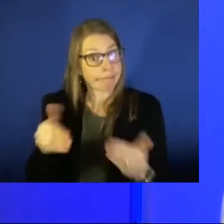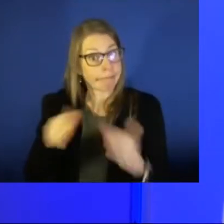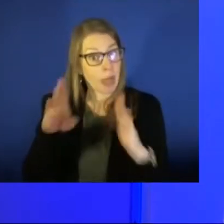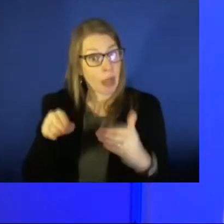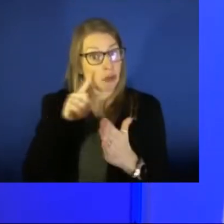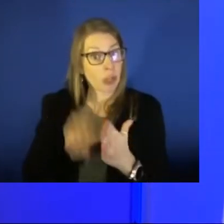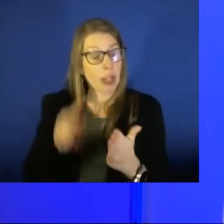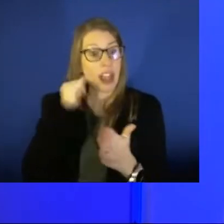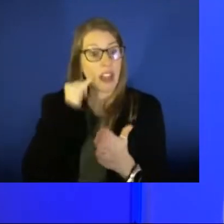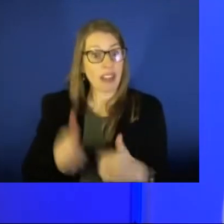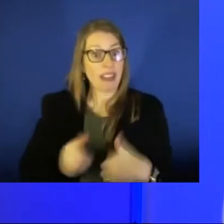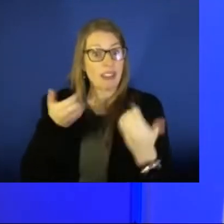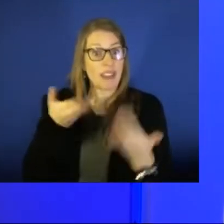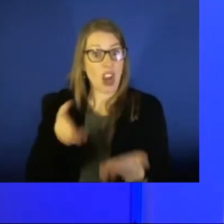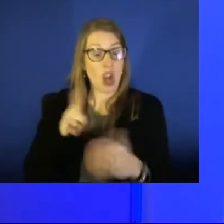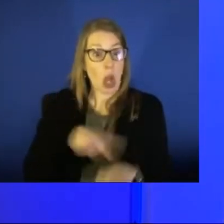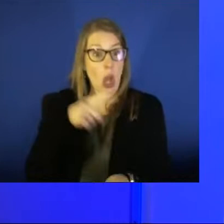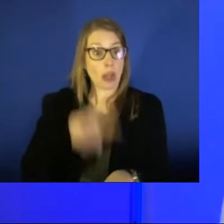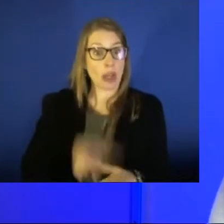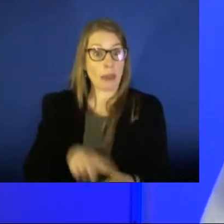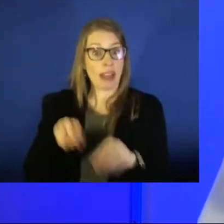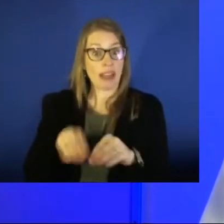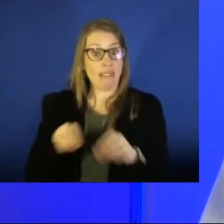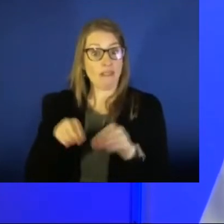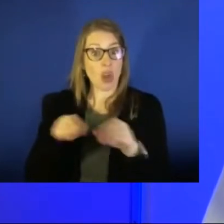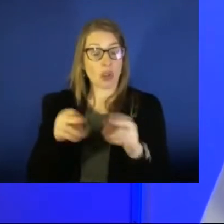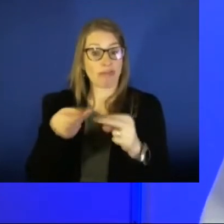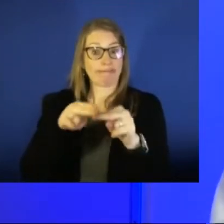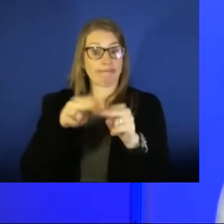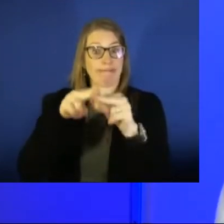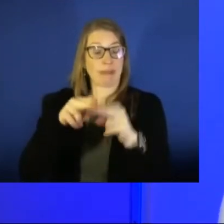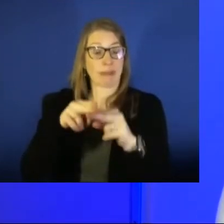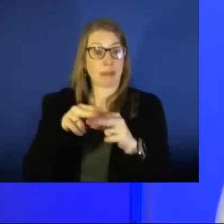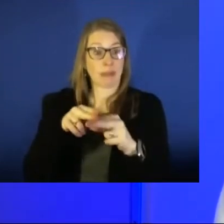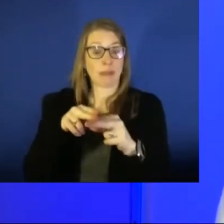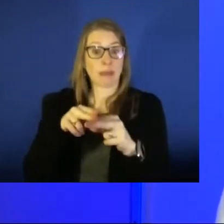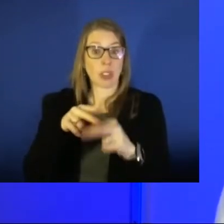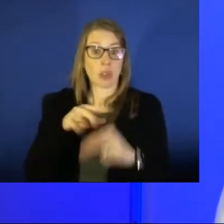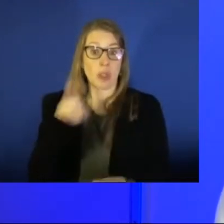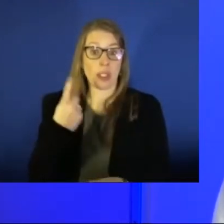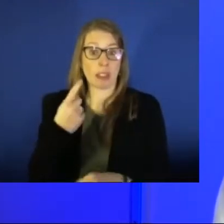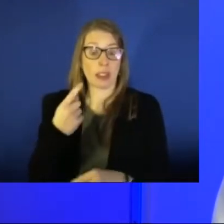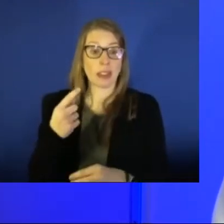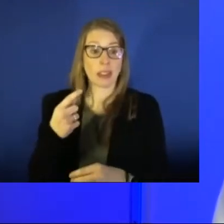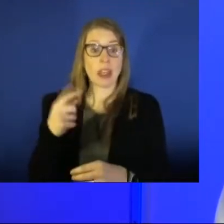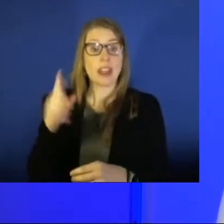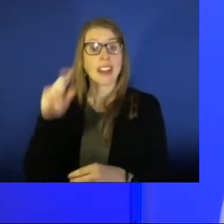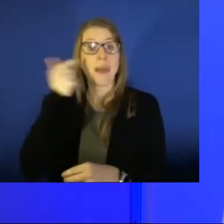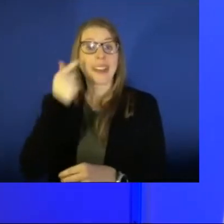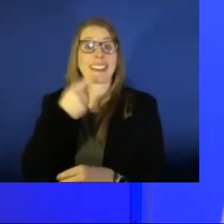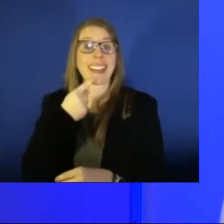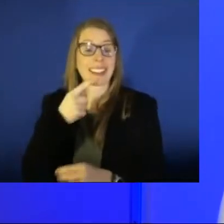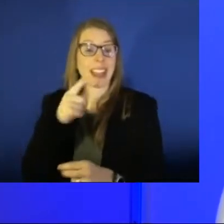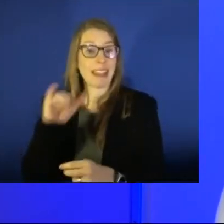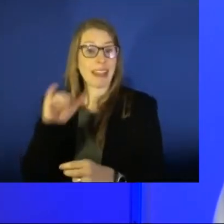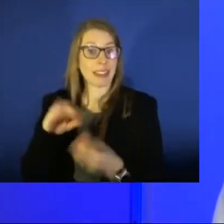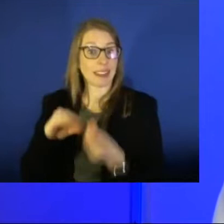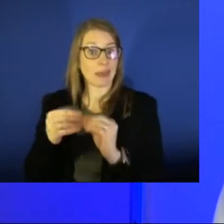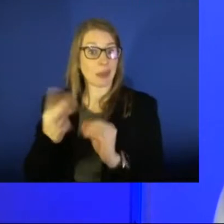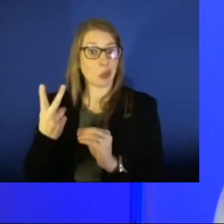and levels are, it's going to increase your risk. And the government says that's the #2 cause. That may change over time.